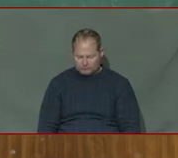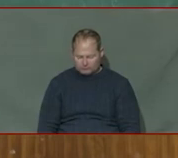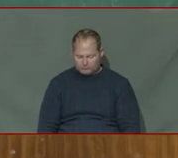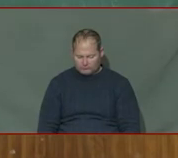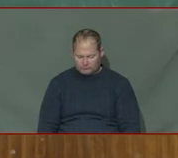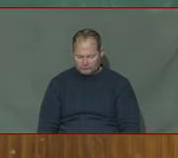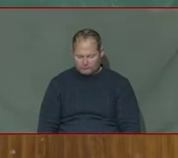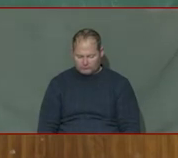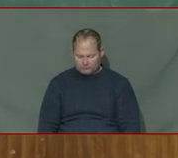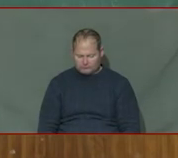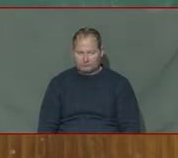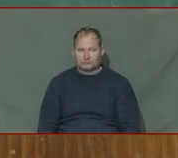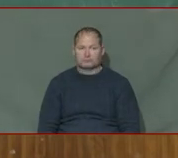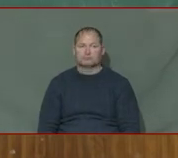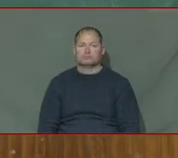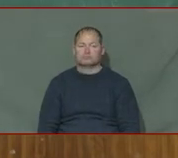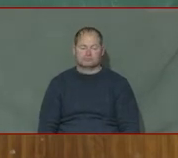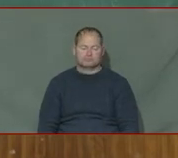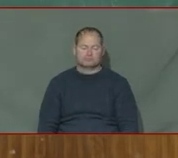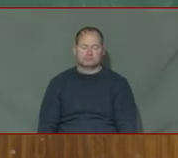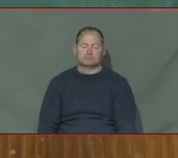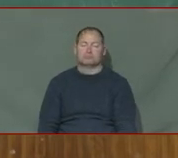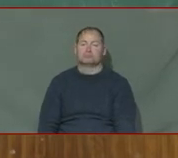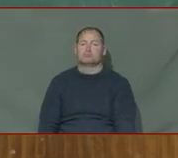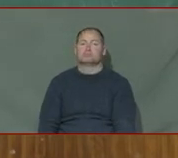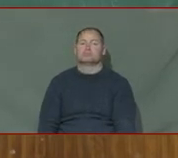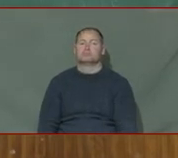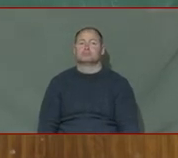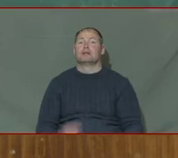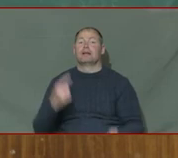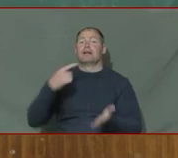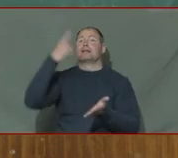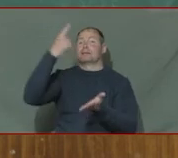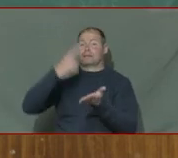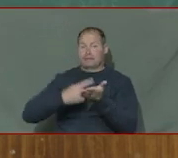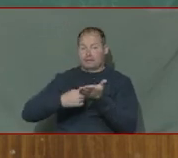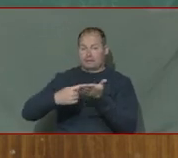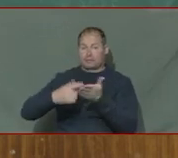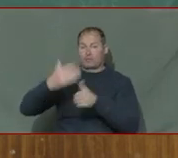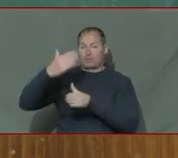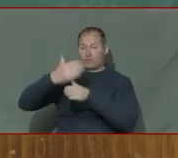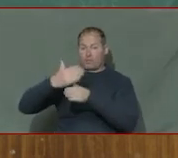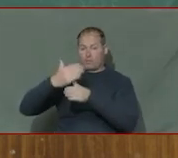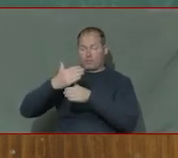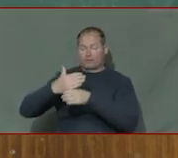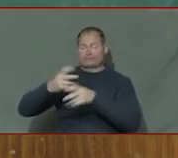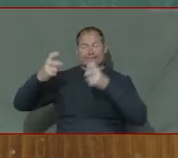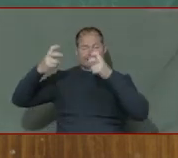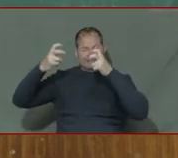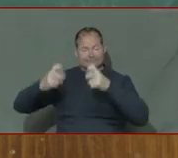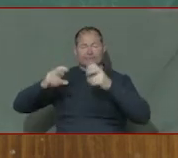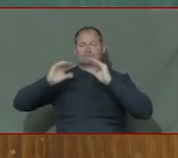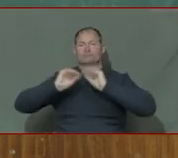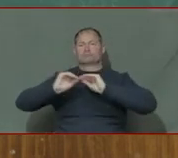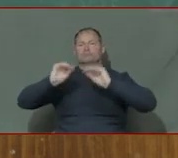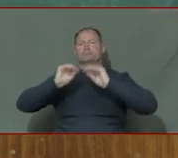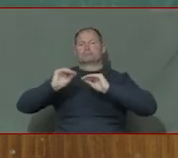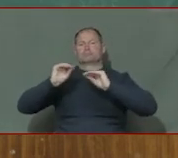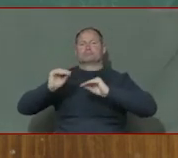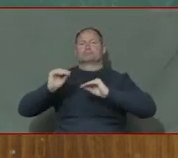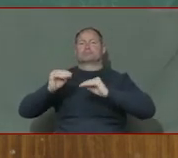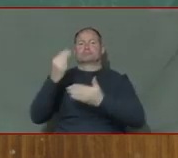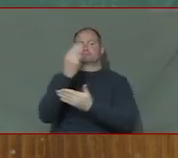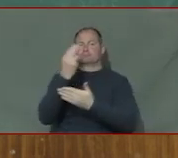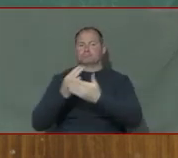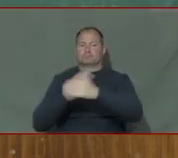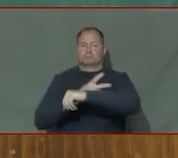People, I'm going to teach you the most difficult section of work next week, which is the derivative graph. Because when it comes to the derivative